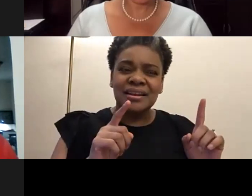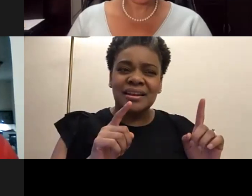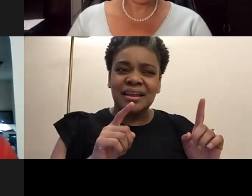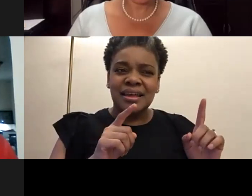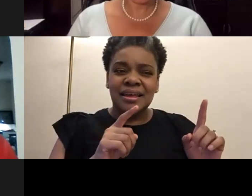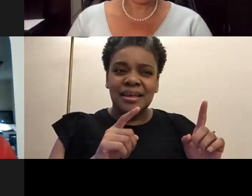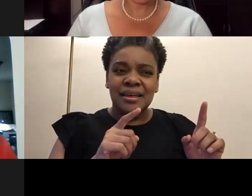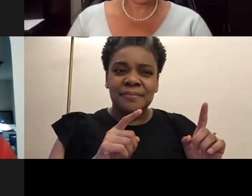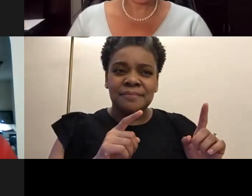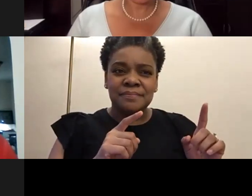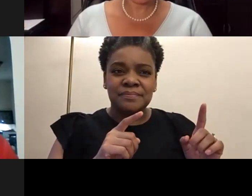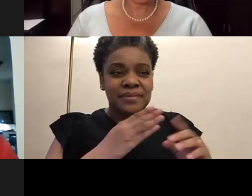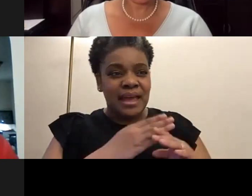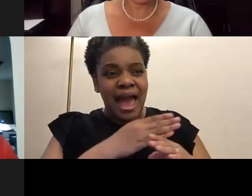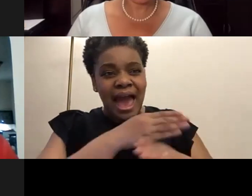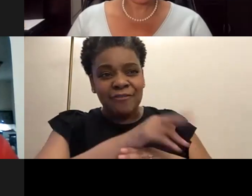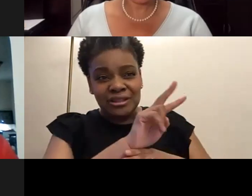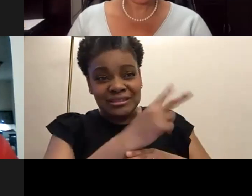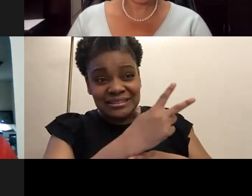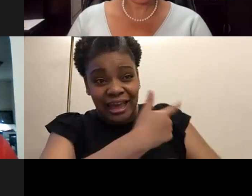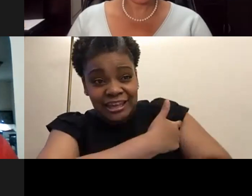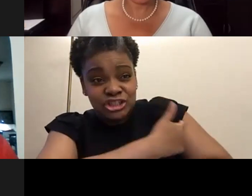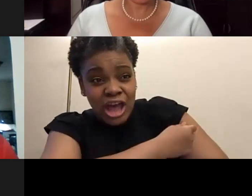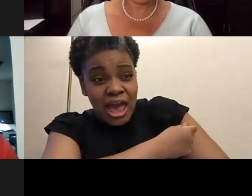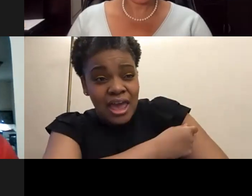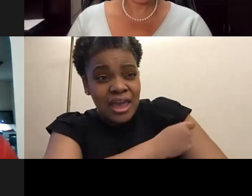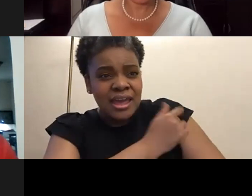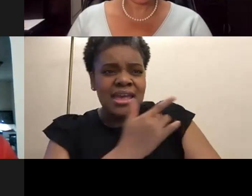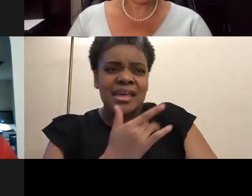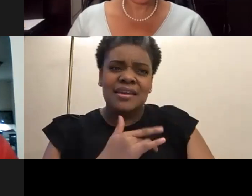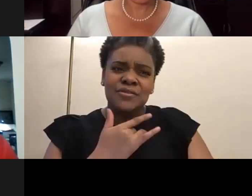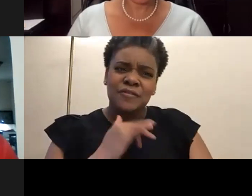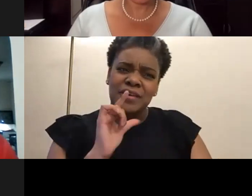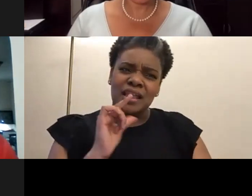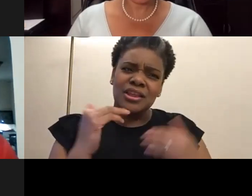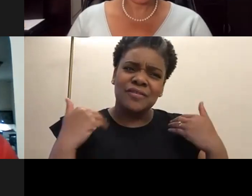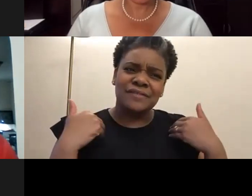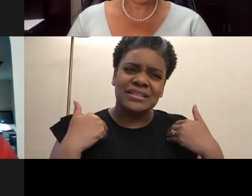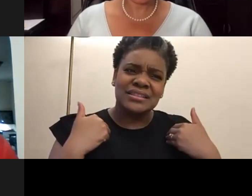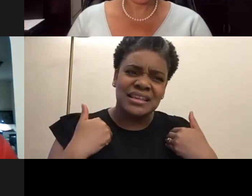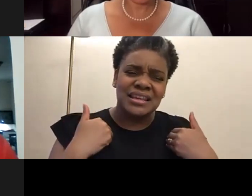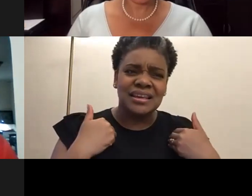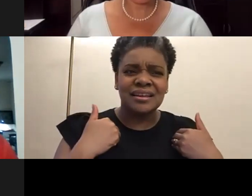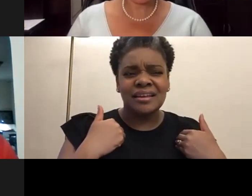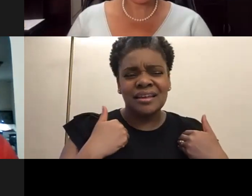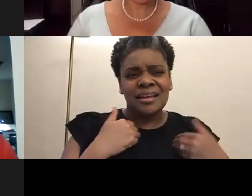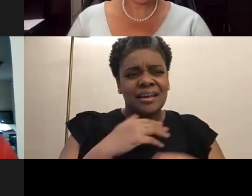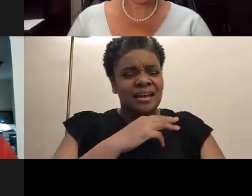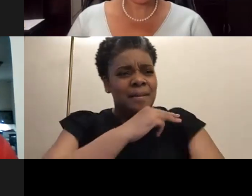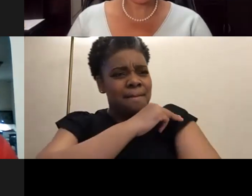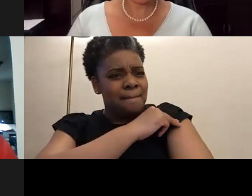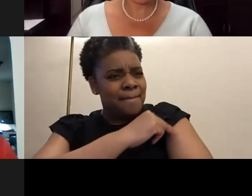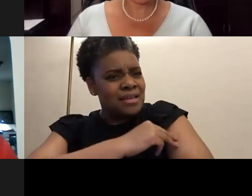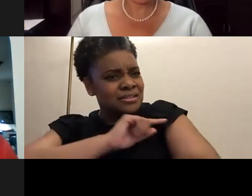concerned after the second shot and you have a little fatigue, a little muscle ache. But of course,